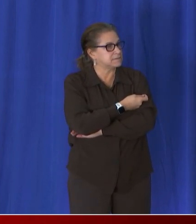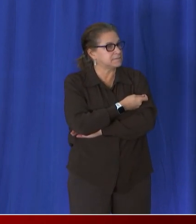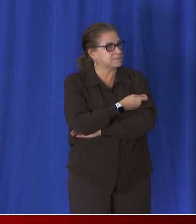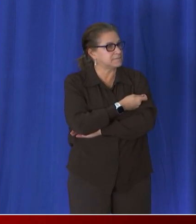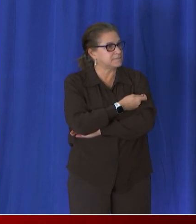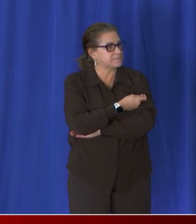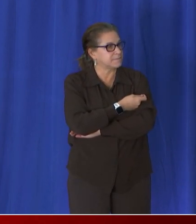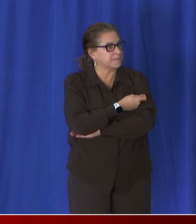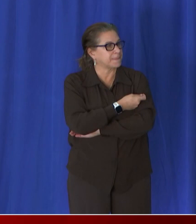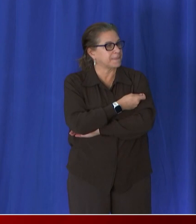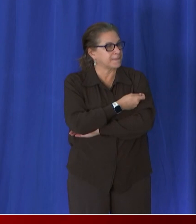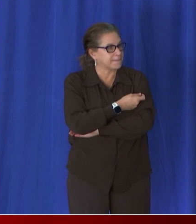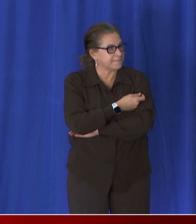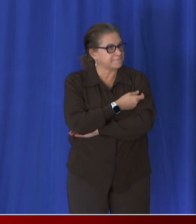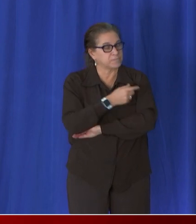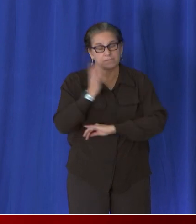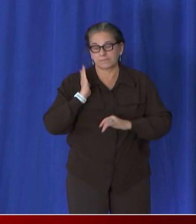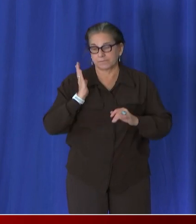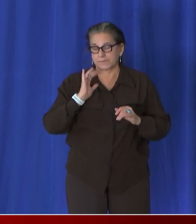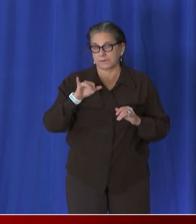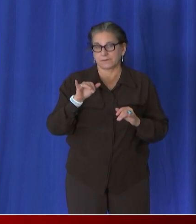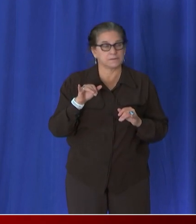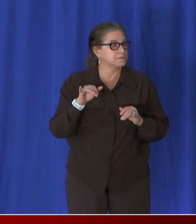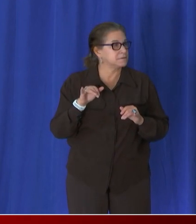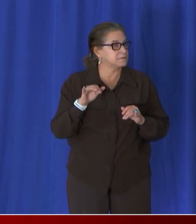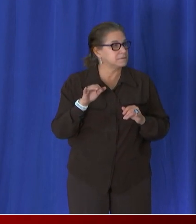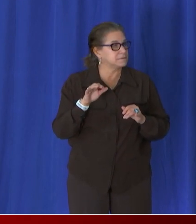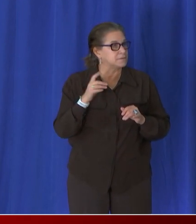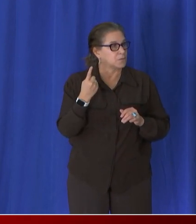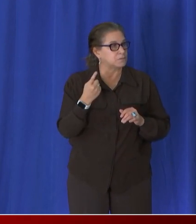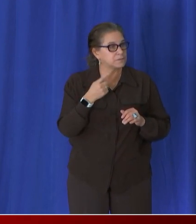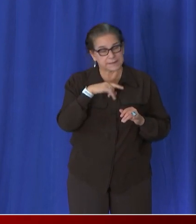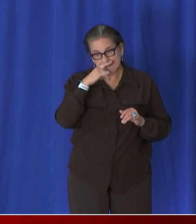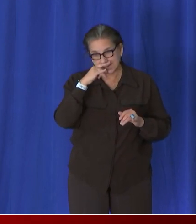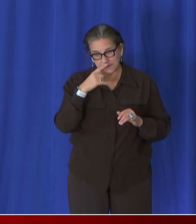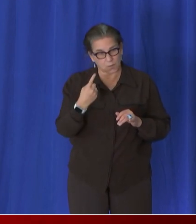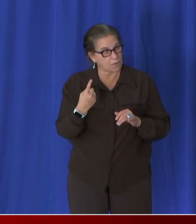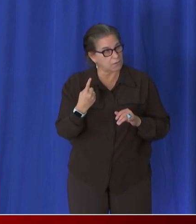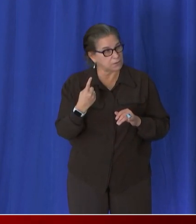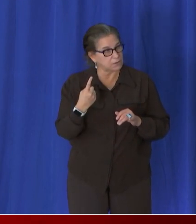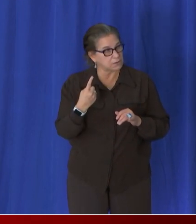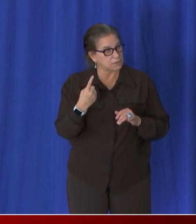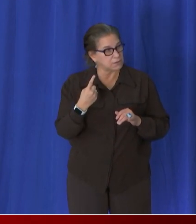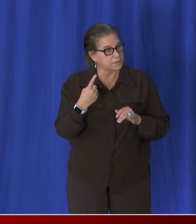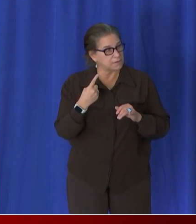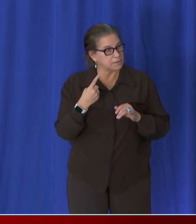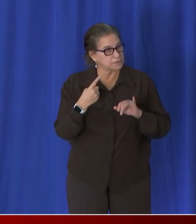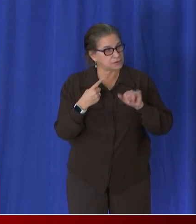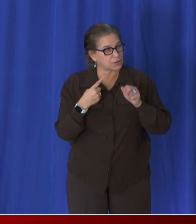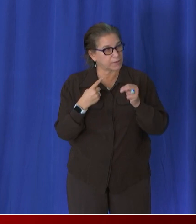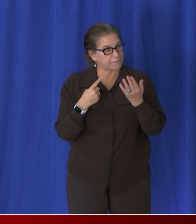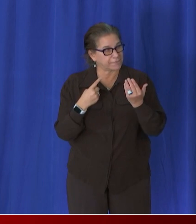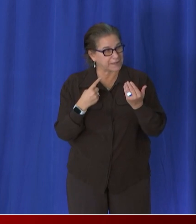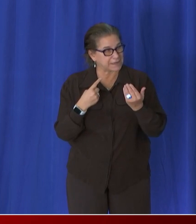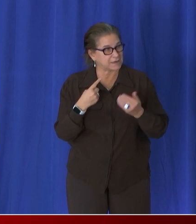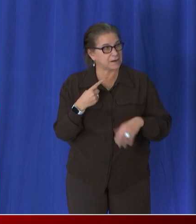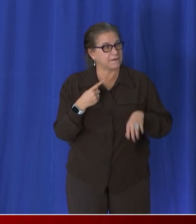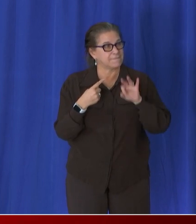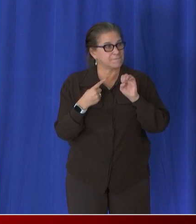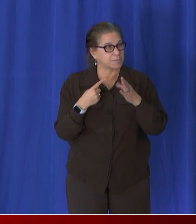for how we will roll that out. First dose for patrons 12 and older beginning January 15th. Second dose